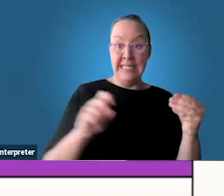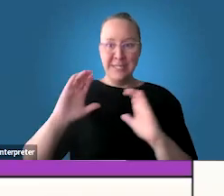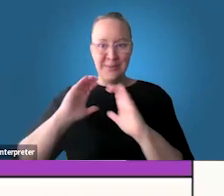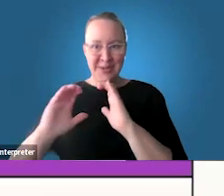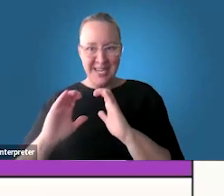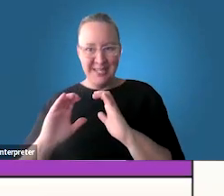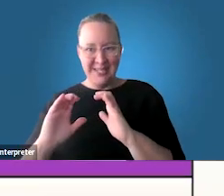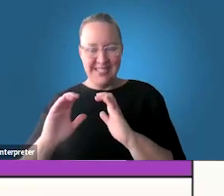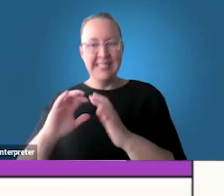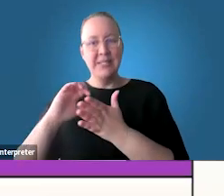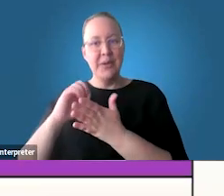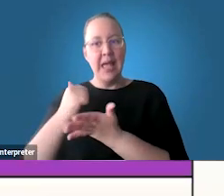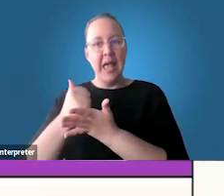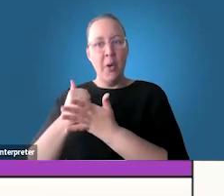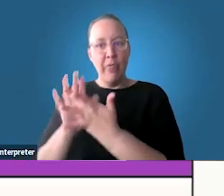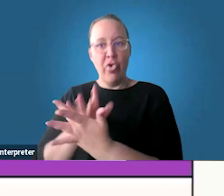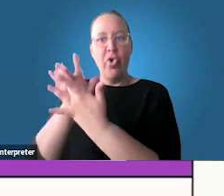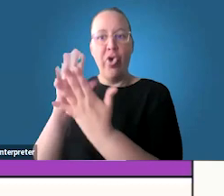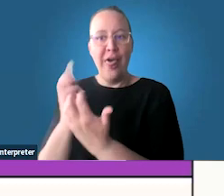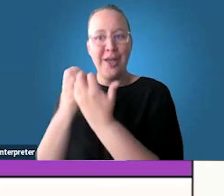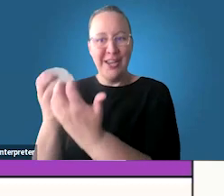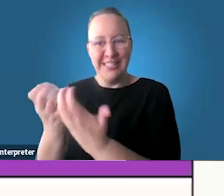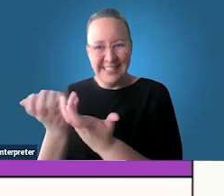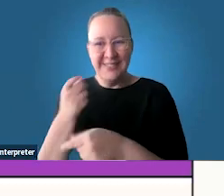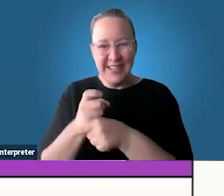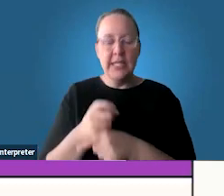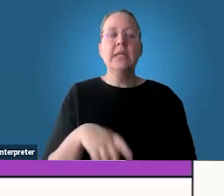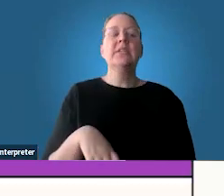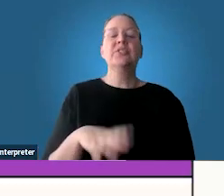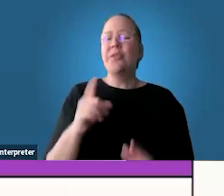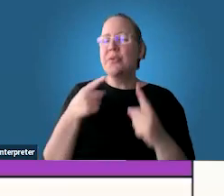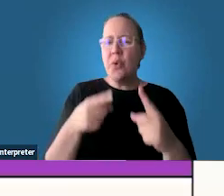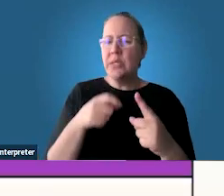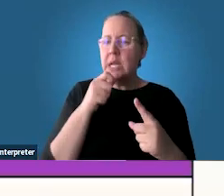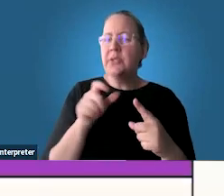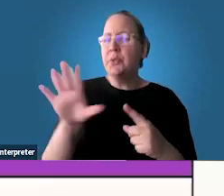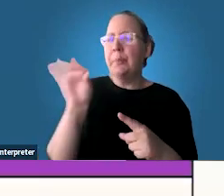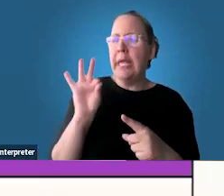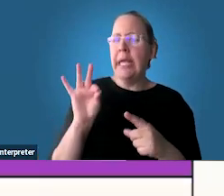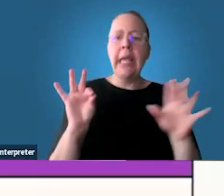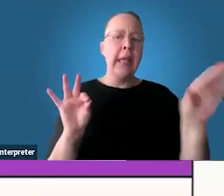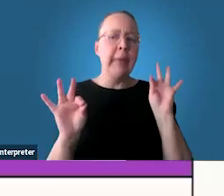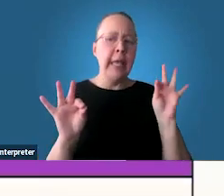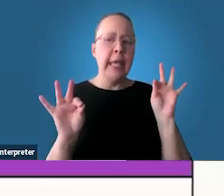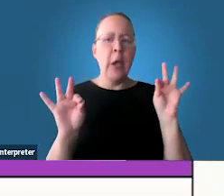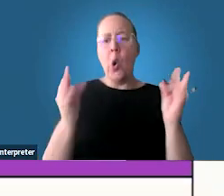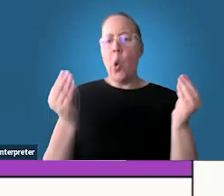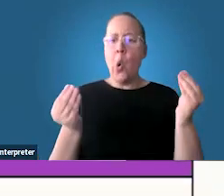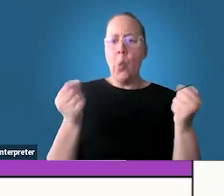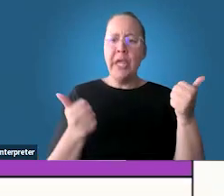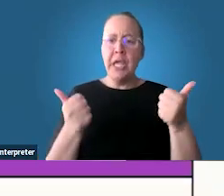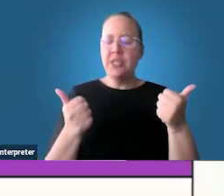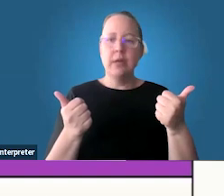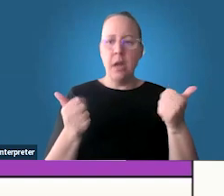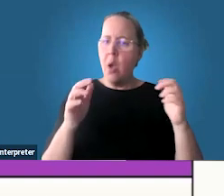reach audiences and build that cultural fluency. So the goal is not to choose one over the other, but to really think